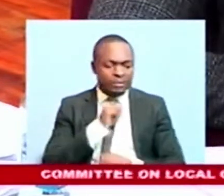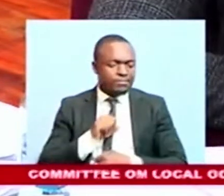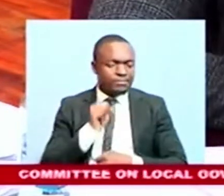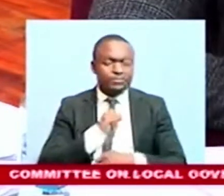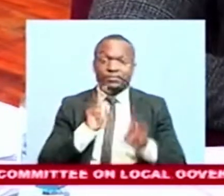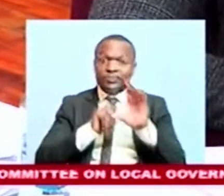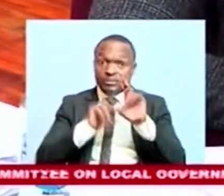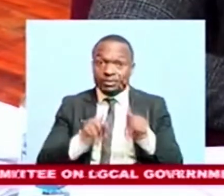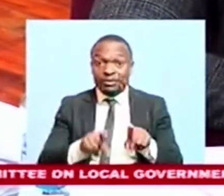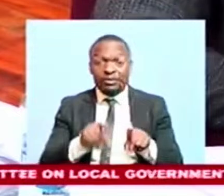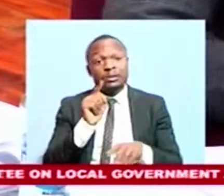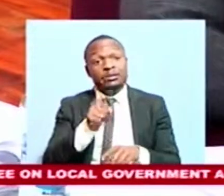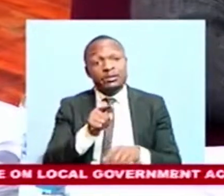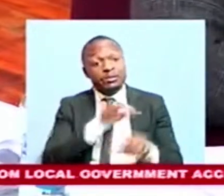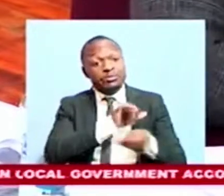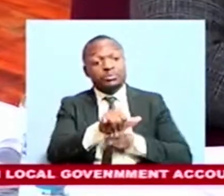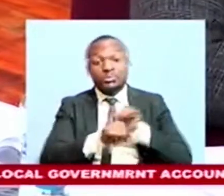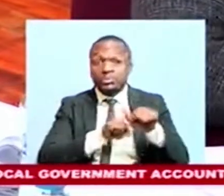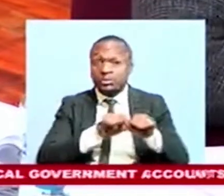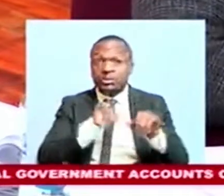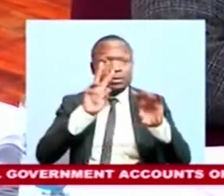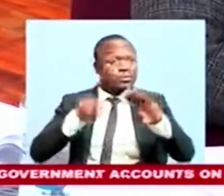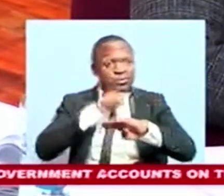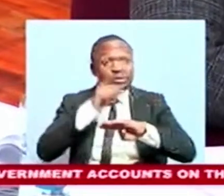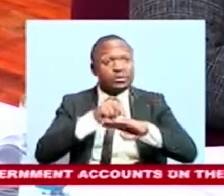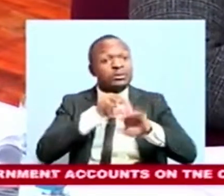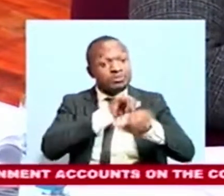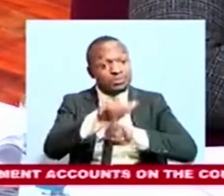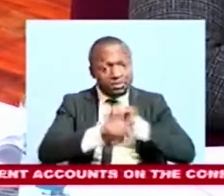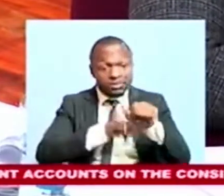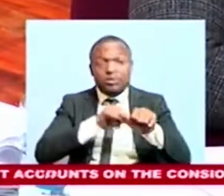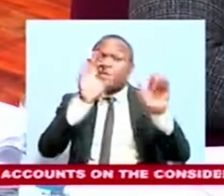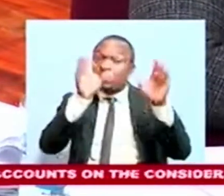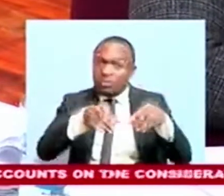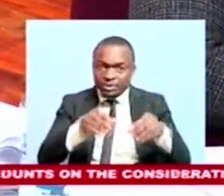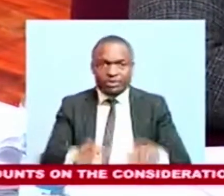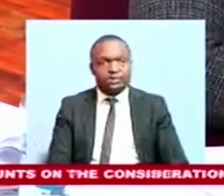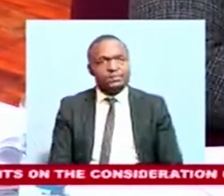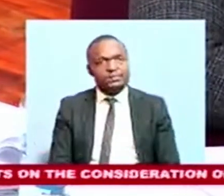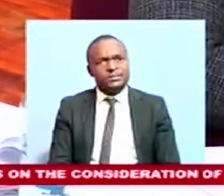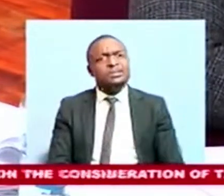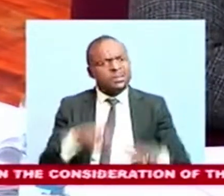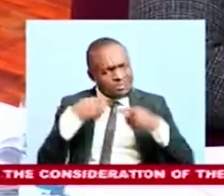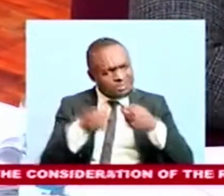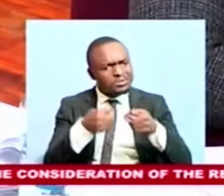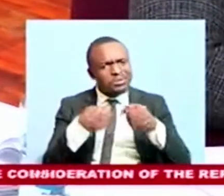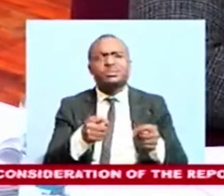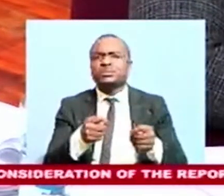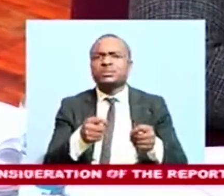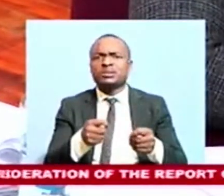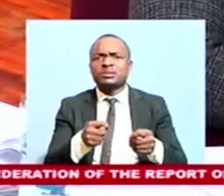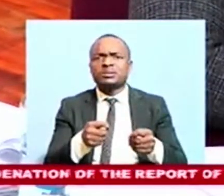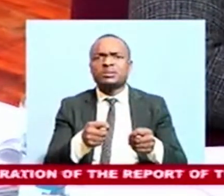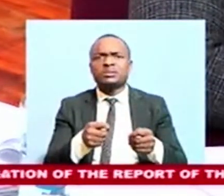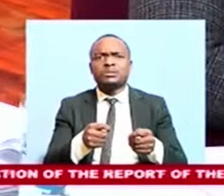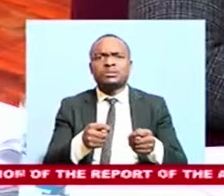It's trying to deceive the nation, trying to deceive the committee, trying to get away with